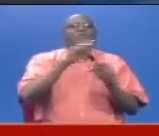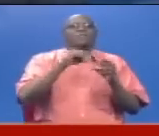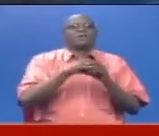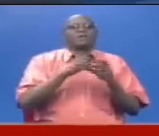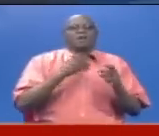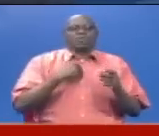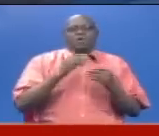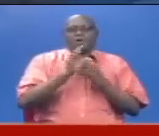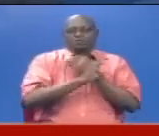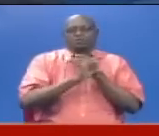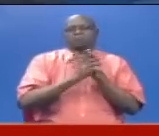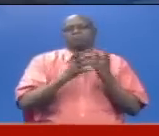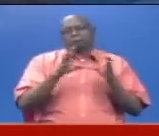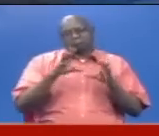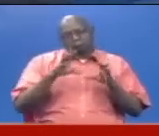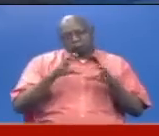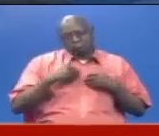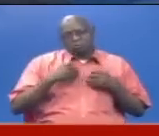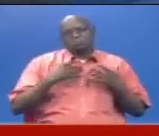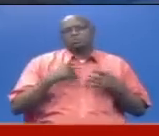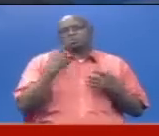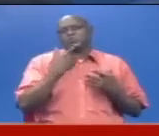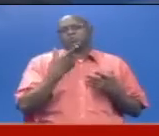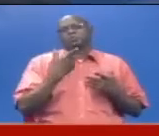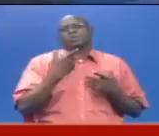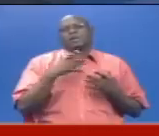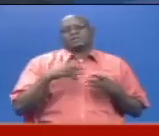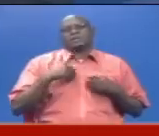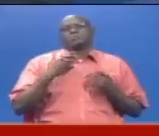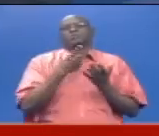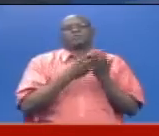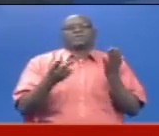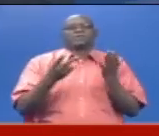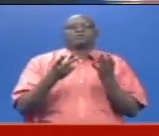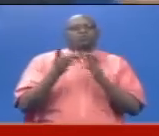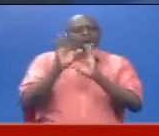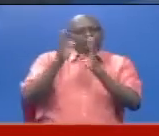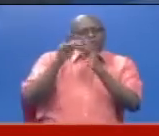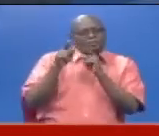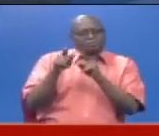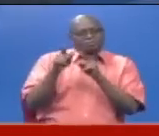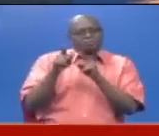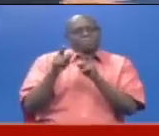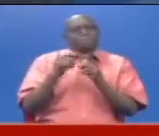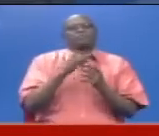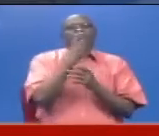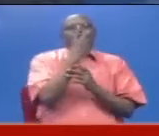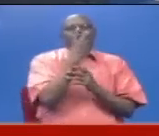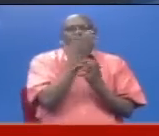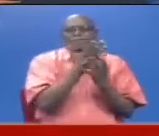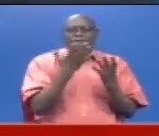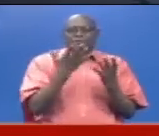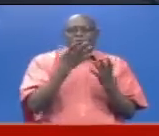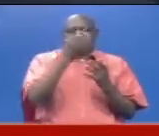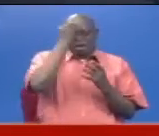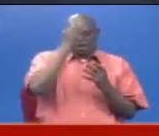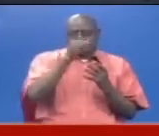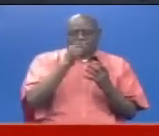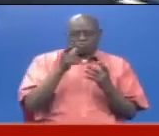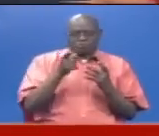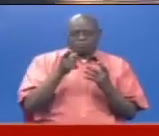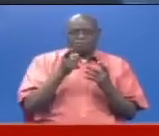Mm. So we also congratulate him for taking that personal decision and, you know, conceding. Two things I think I will learn from the first one is